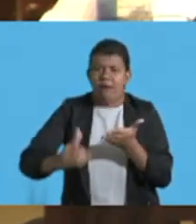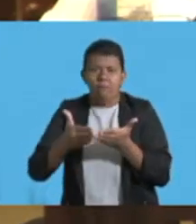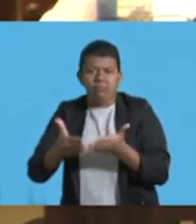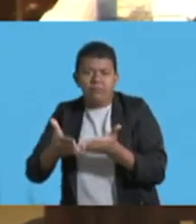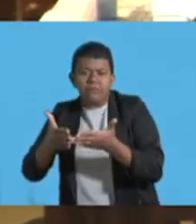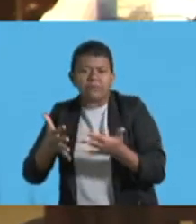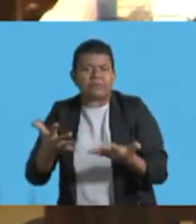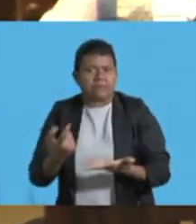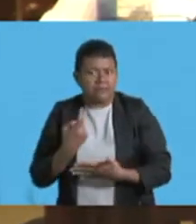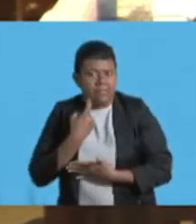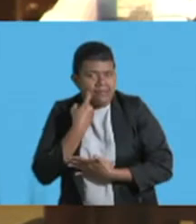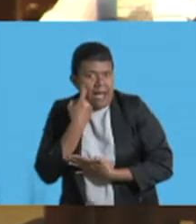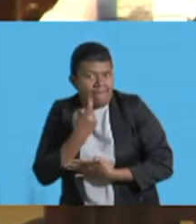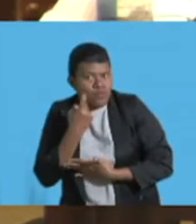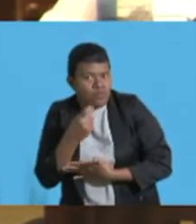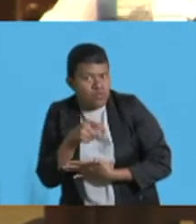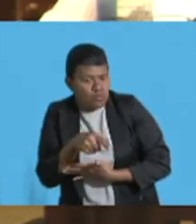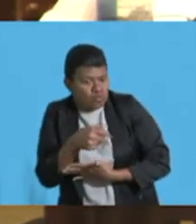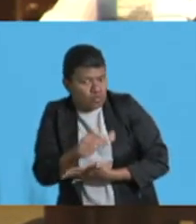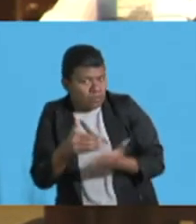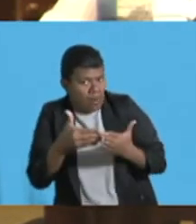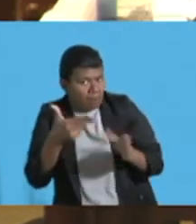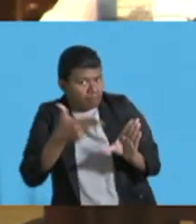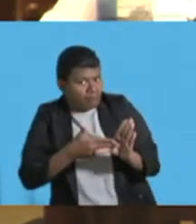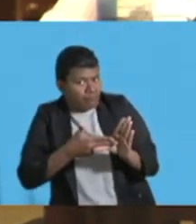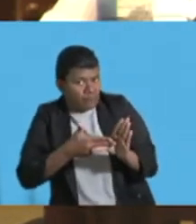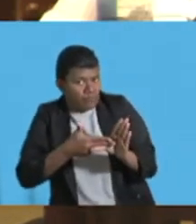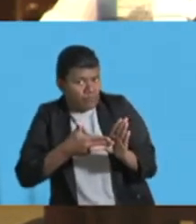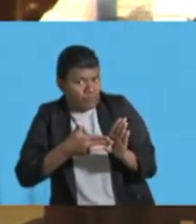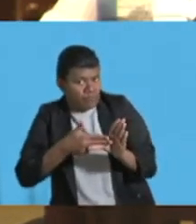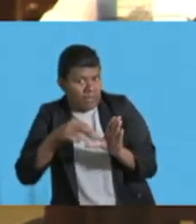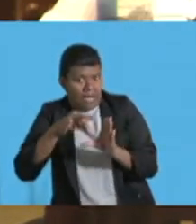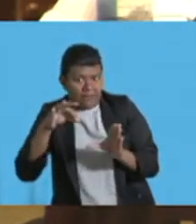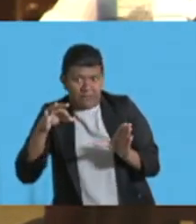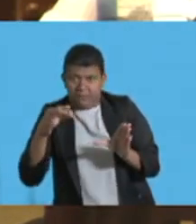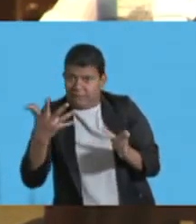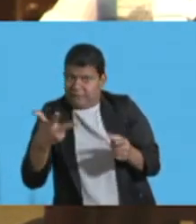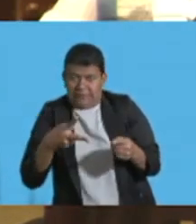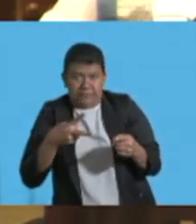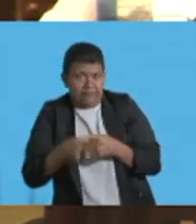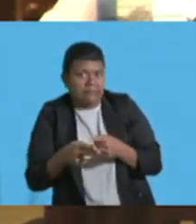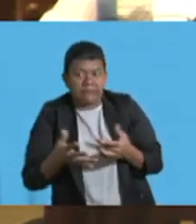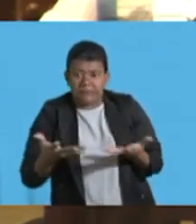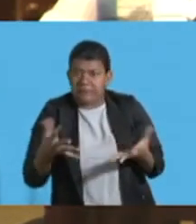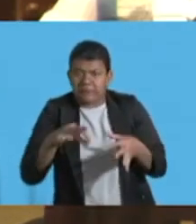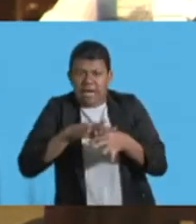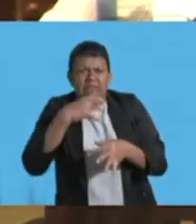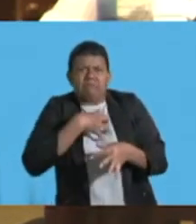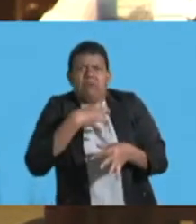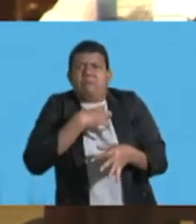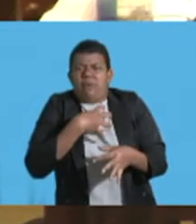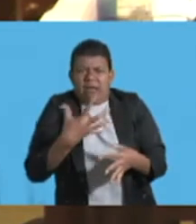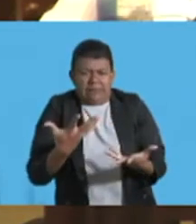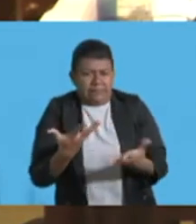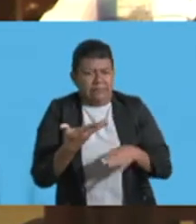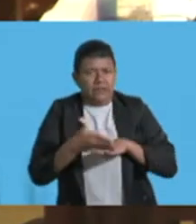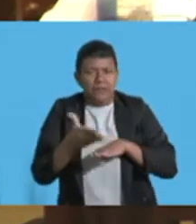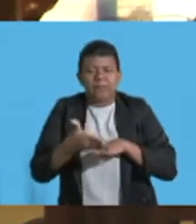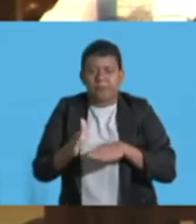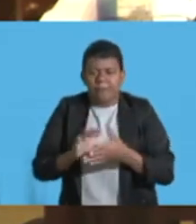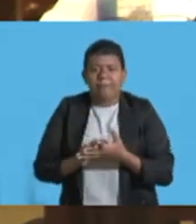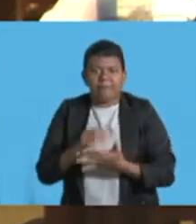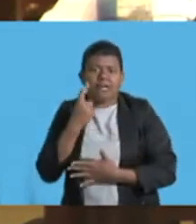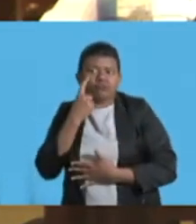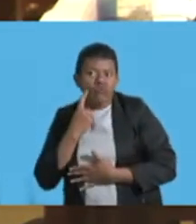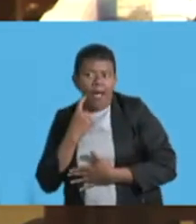emissions. Government has expressed the need for modernizing, real modernizing, Madam Speaker,